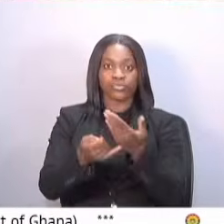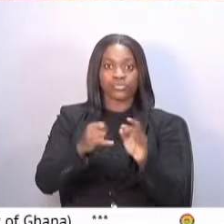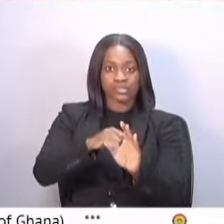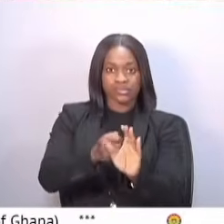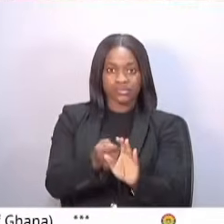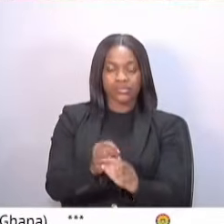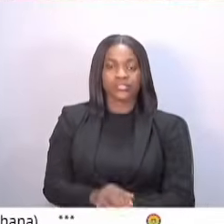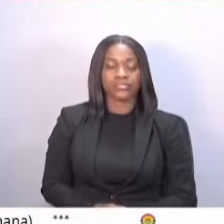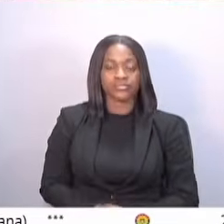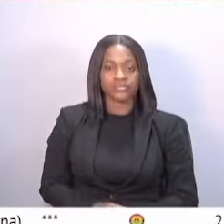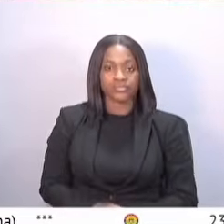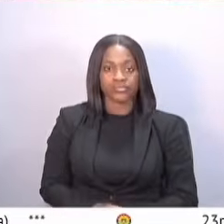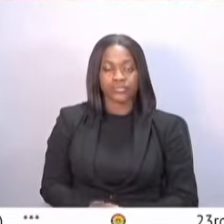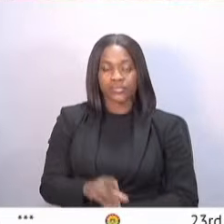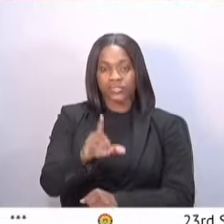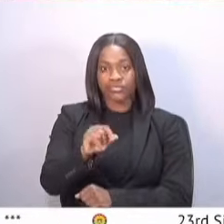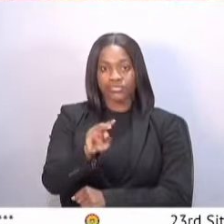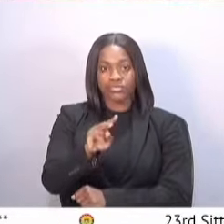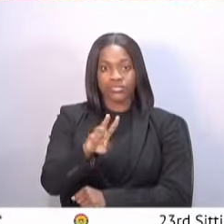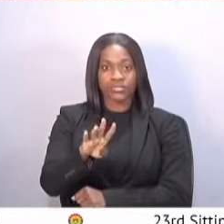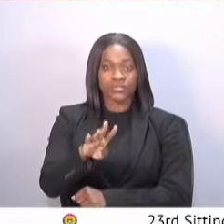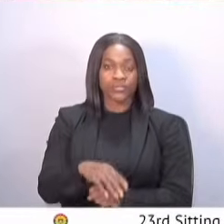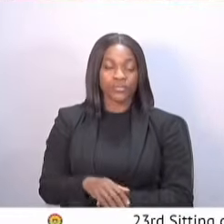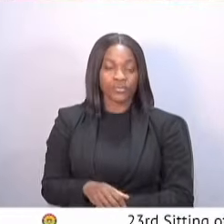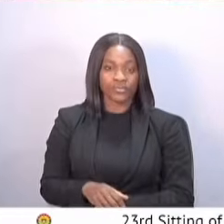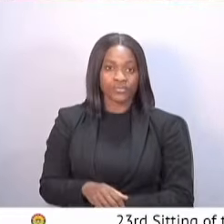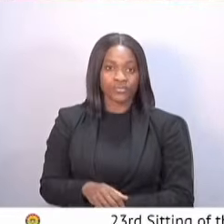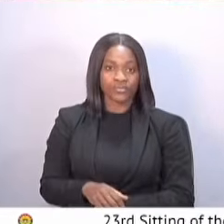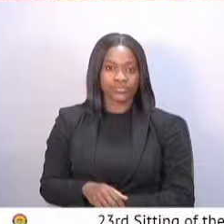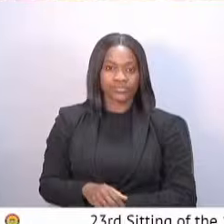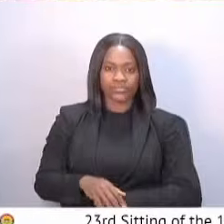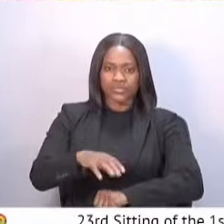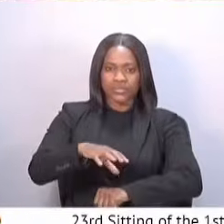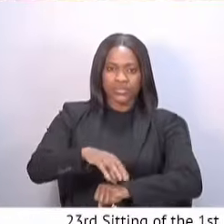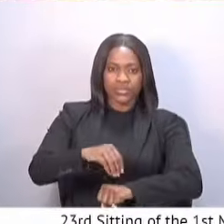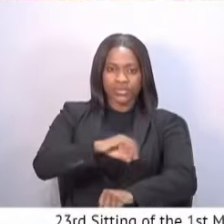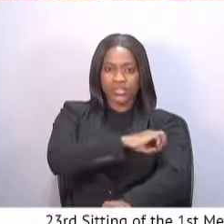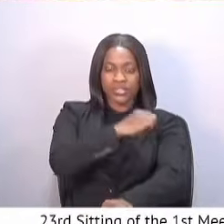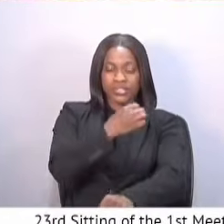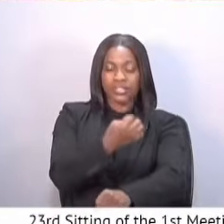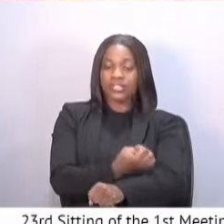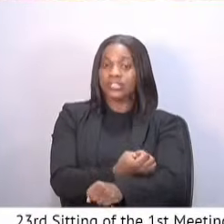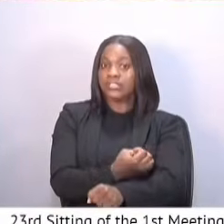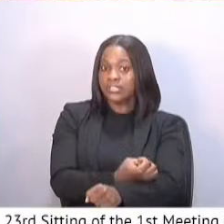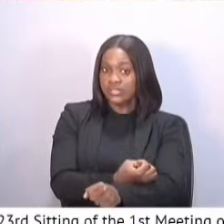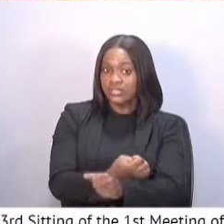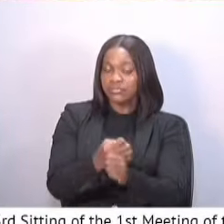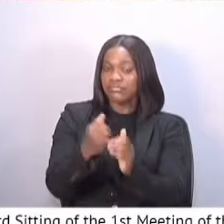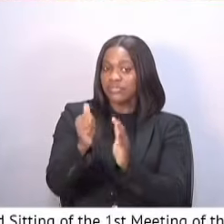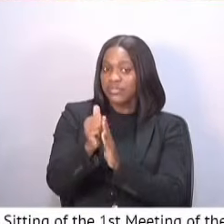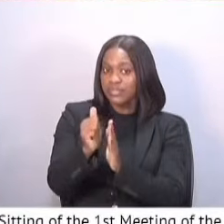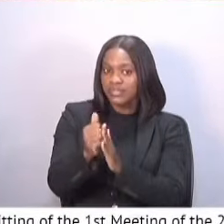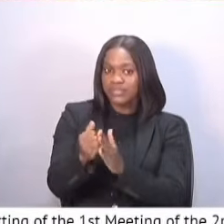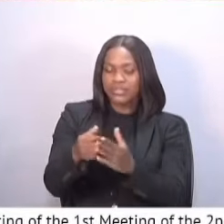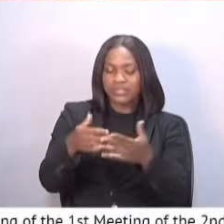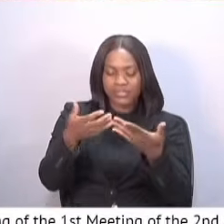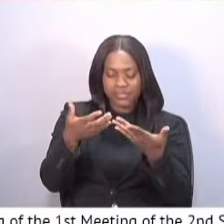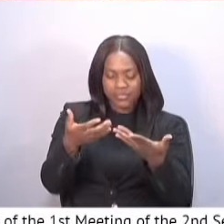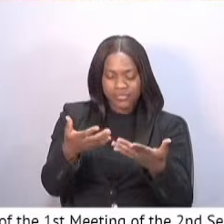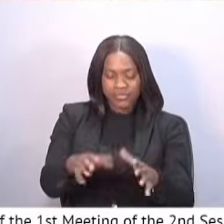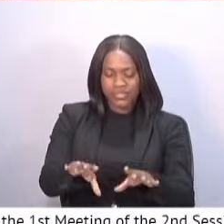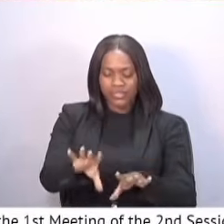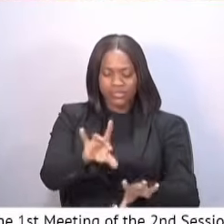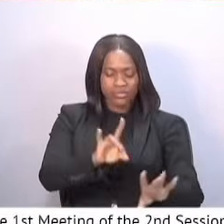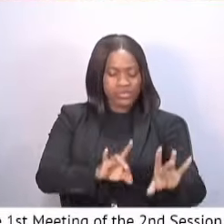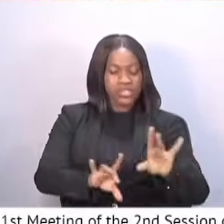In 2024, the Swedish Energy Agency, SEA, concluded the